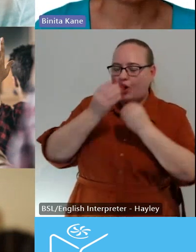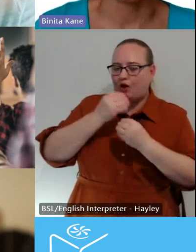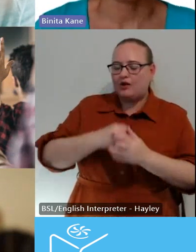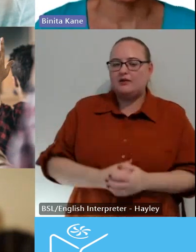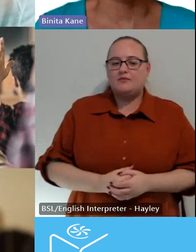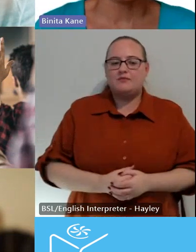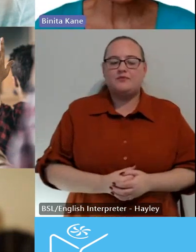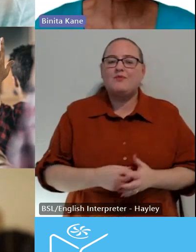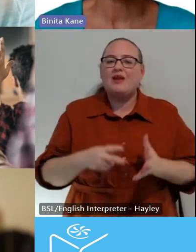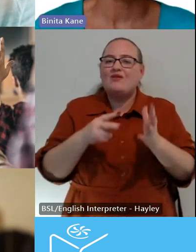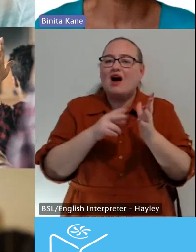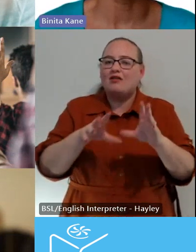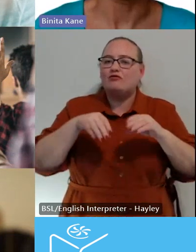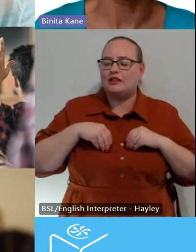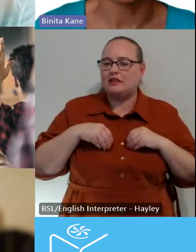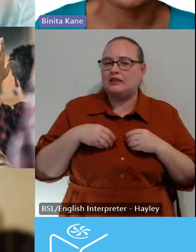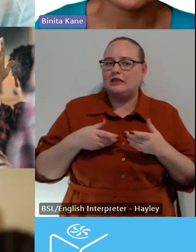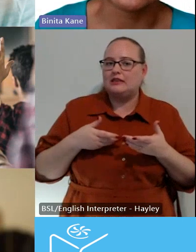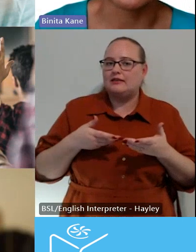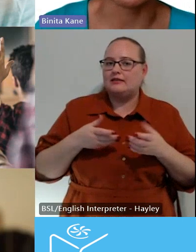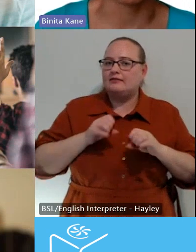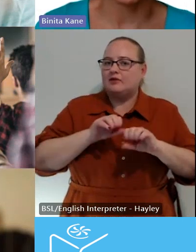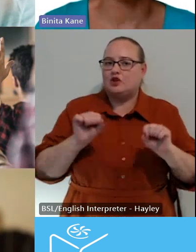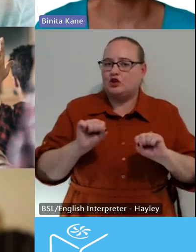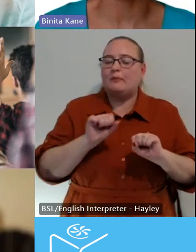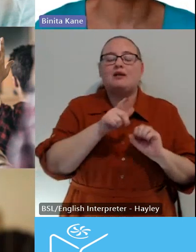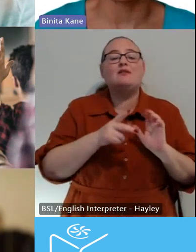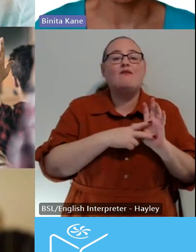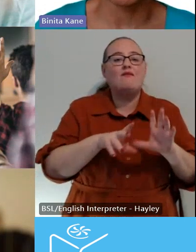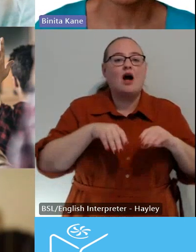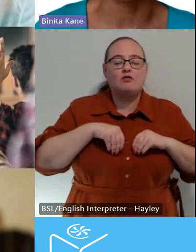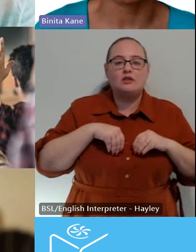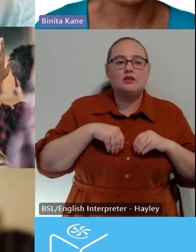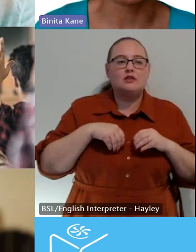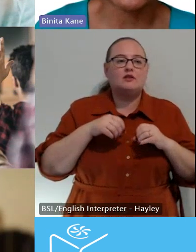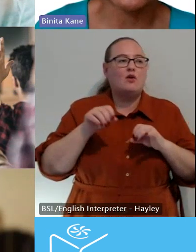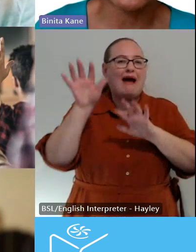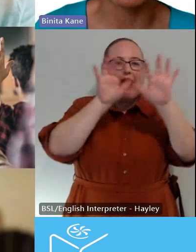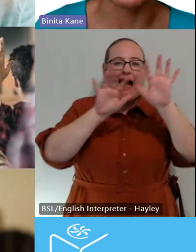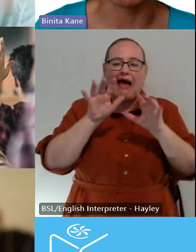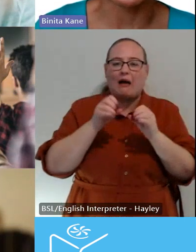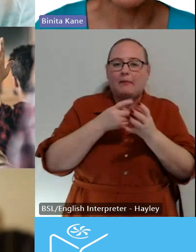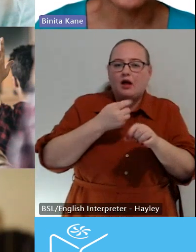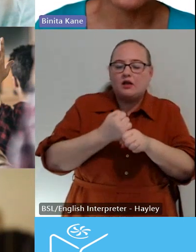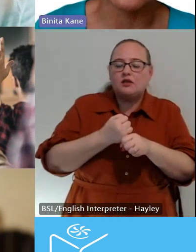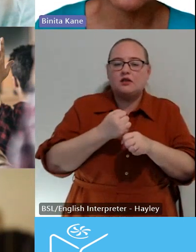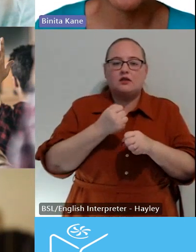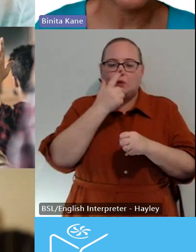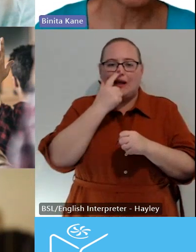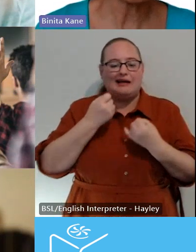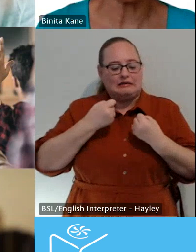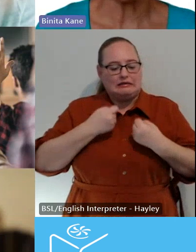viruses yet. I'll touch on that shortly. But if you remove viruses and other bugs from the air, that reduces sickness and reduces